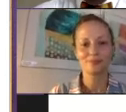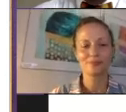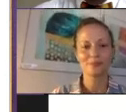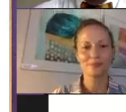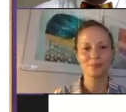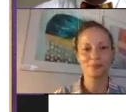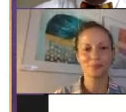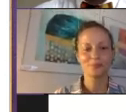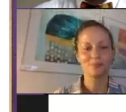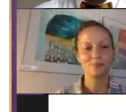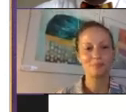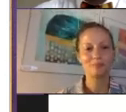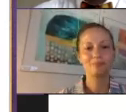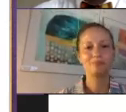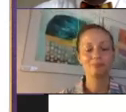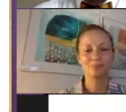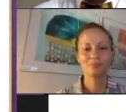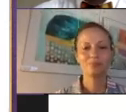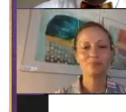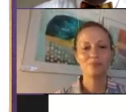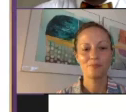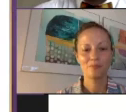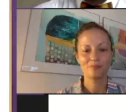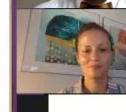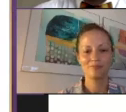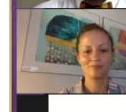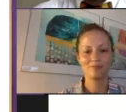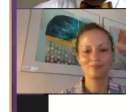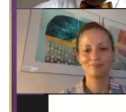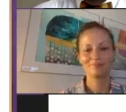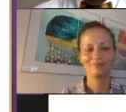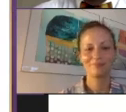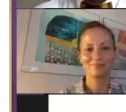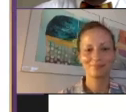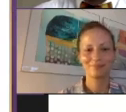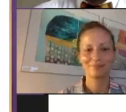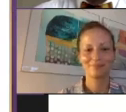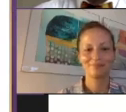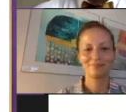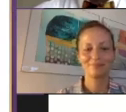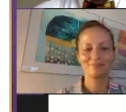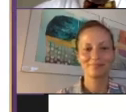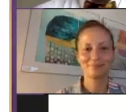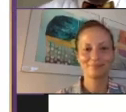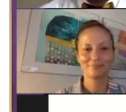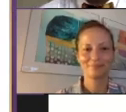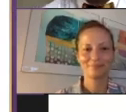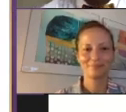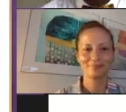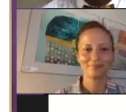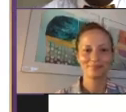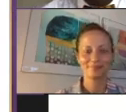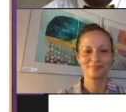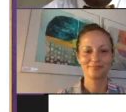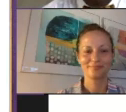art therapist. My appearance is that of a 40-something white female with very short, dark brown hair, white and